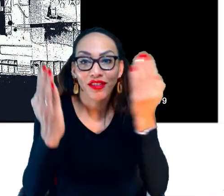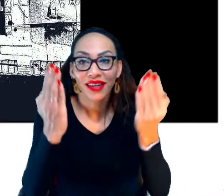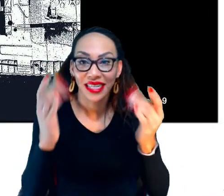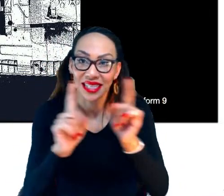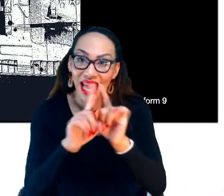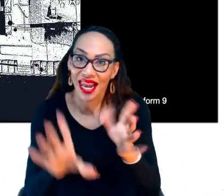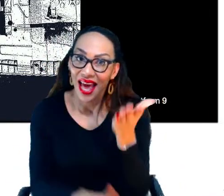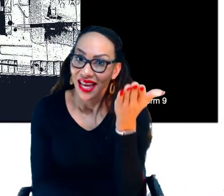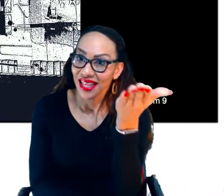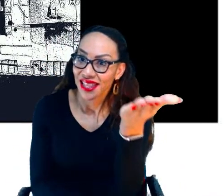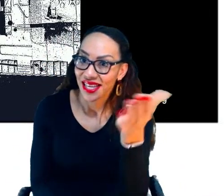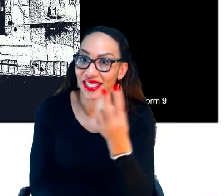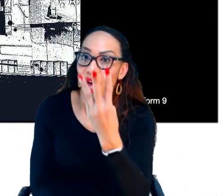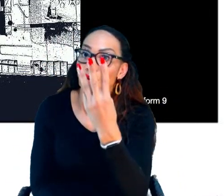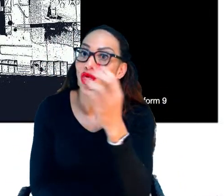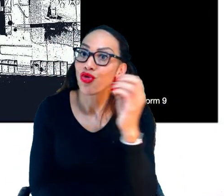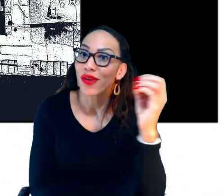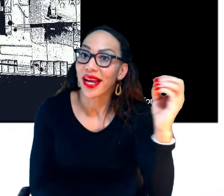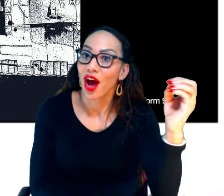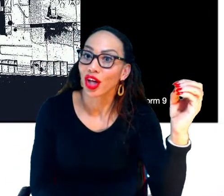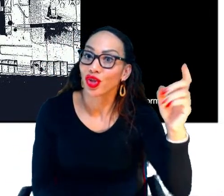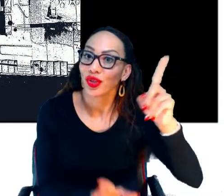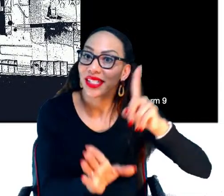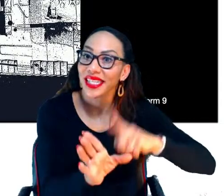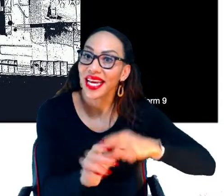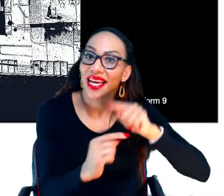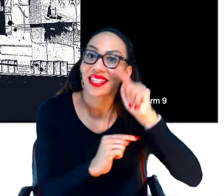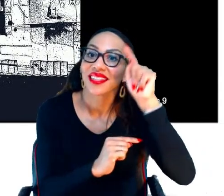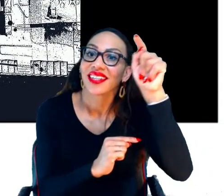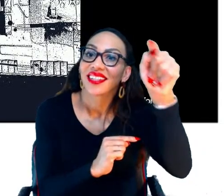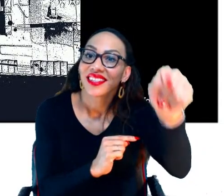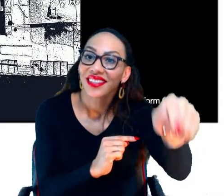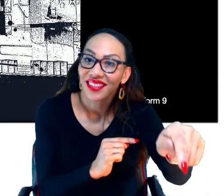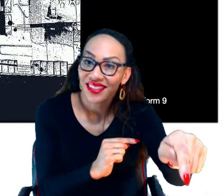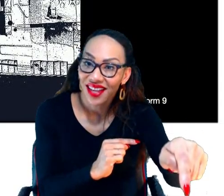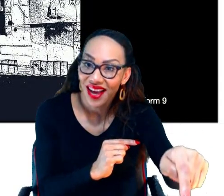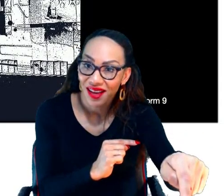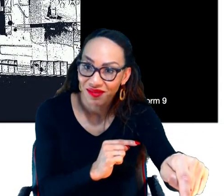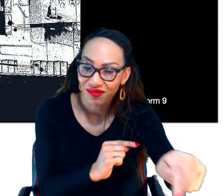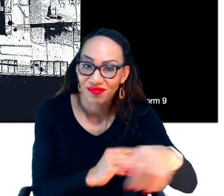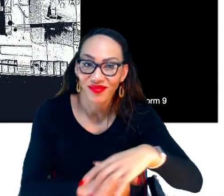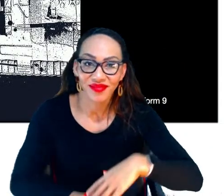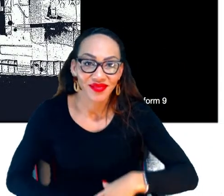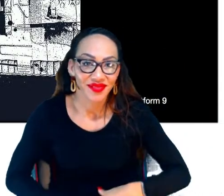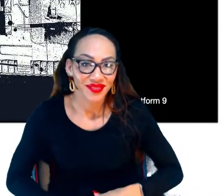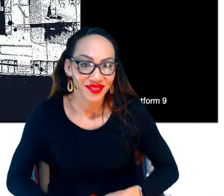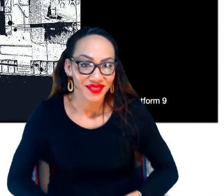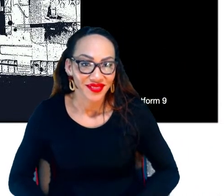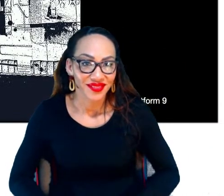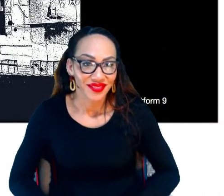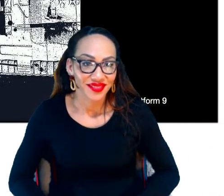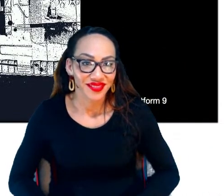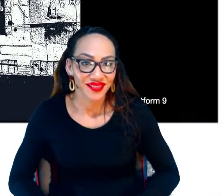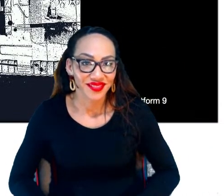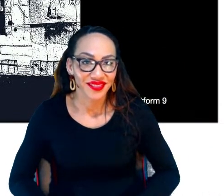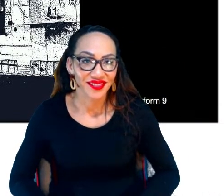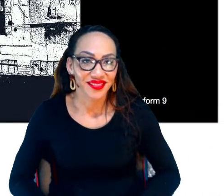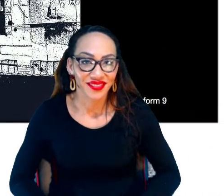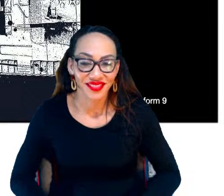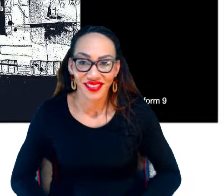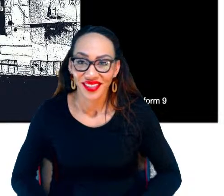was interested in creating space, you know, like a spaces within a sort of within a flat image,